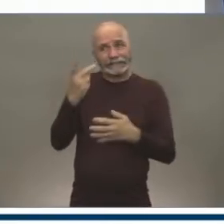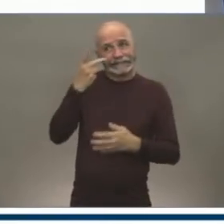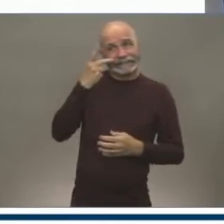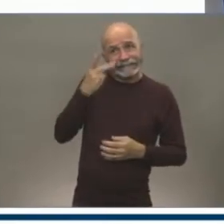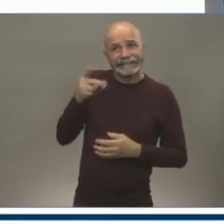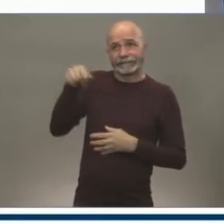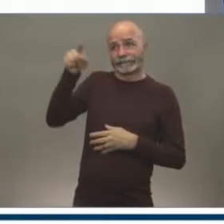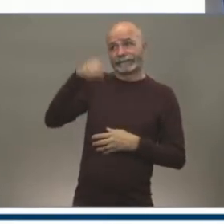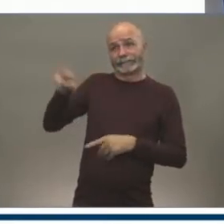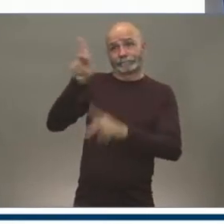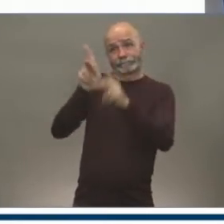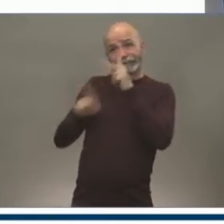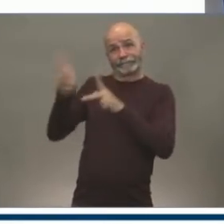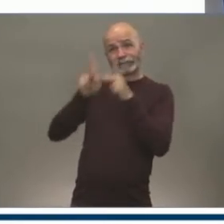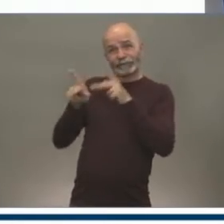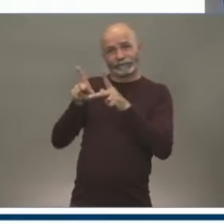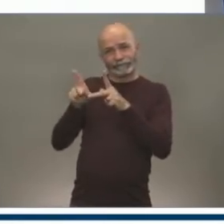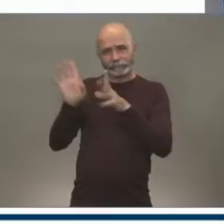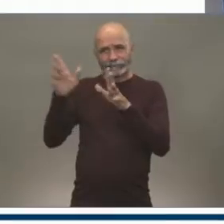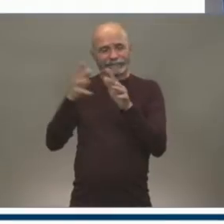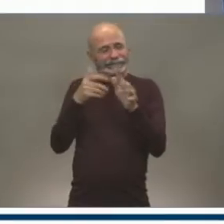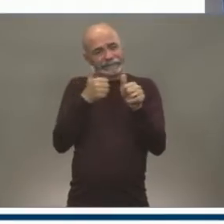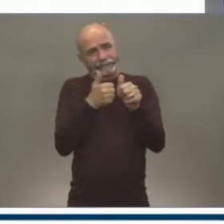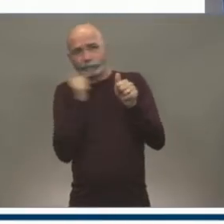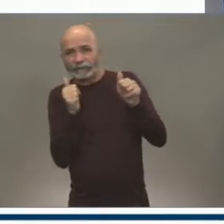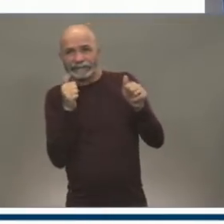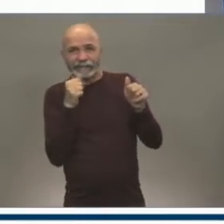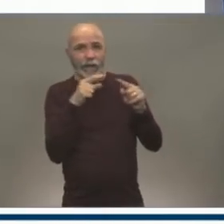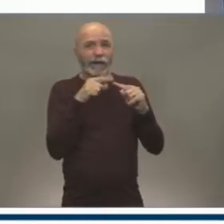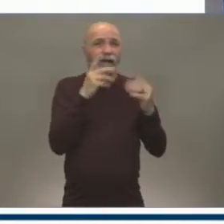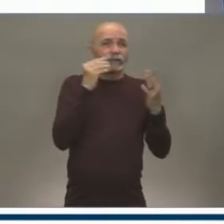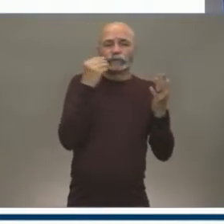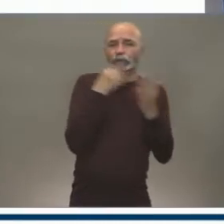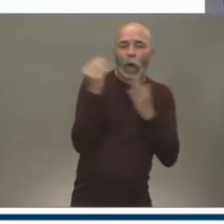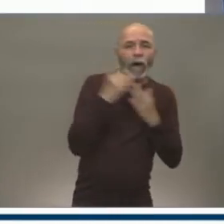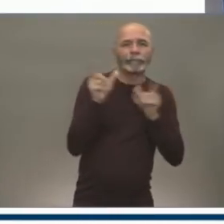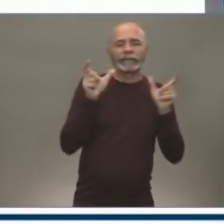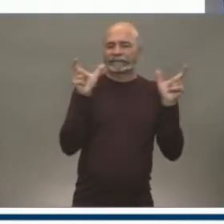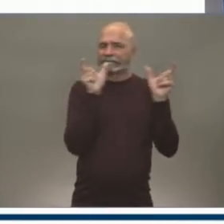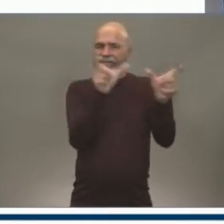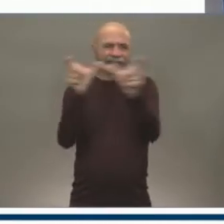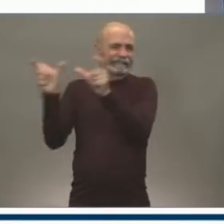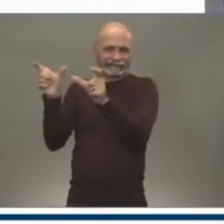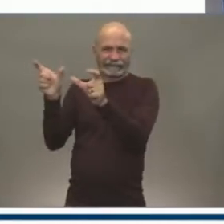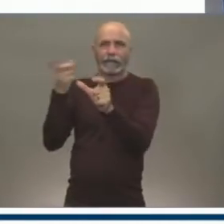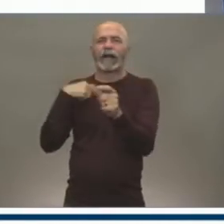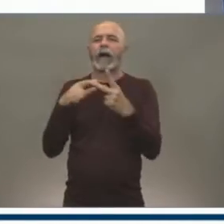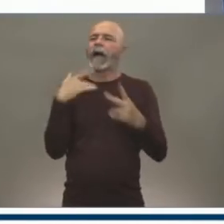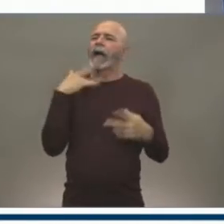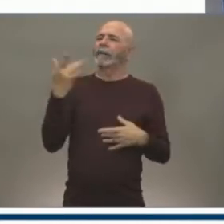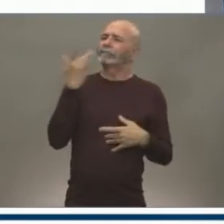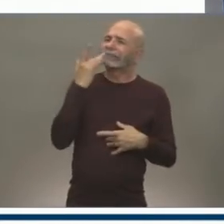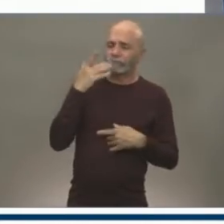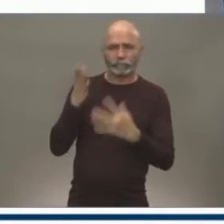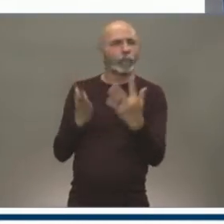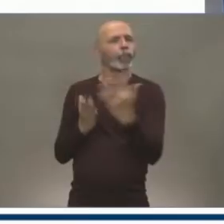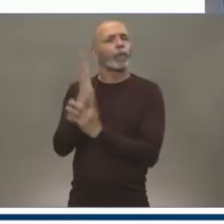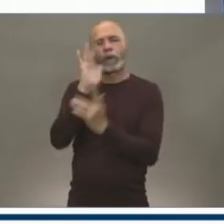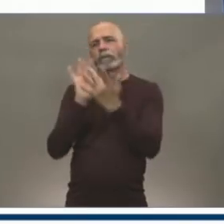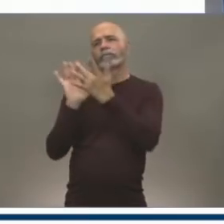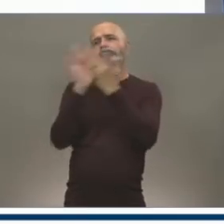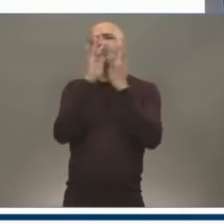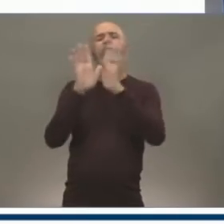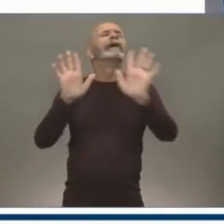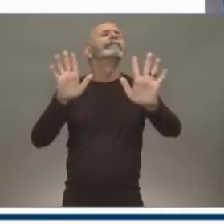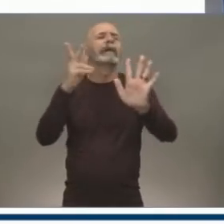to avoid shopping unless it's absolutely necessary, do more of it online. So we'll get a sense of an impact of what that